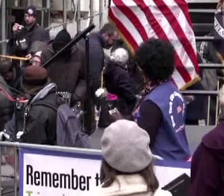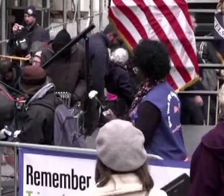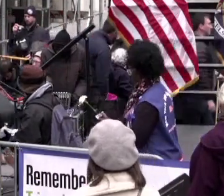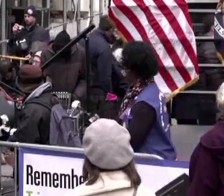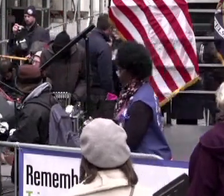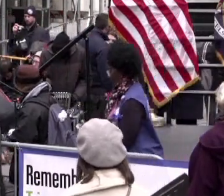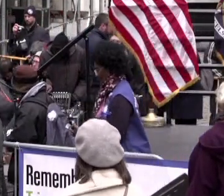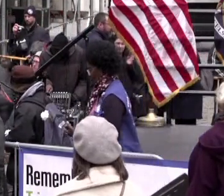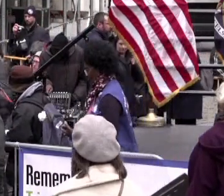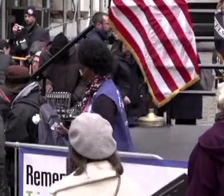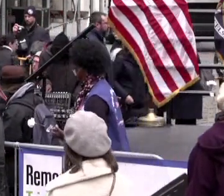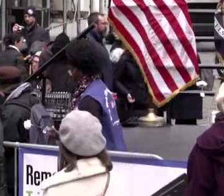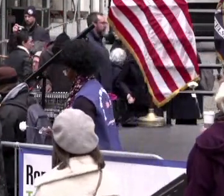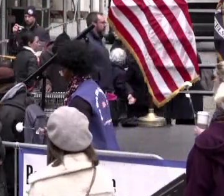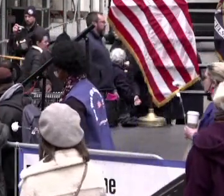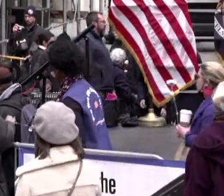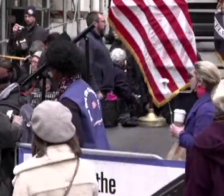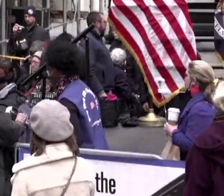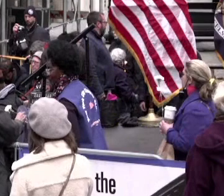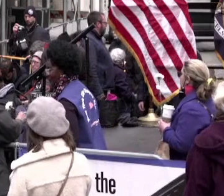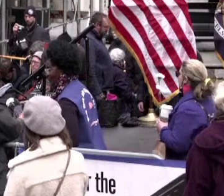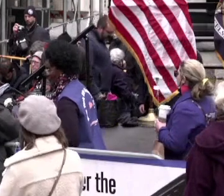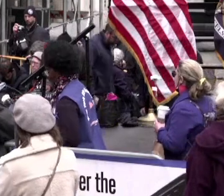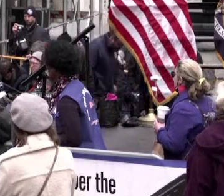Theodore Ratner, age